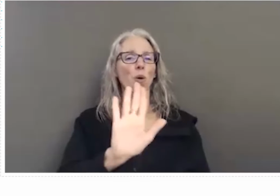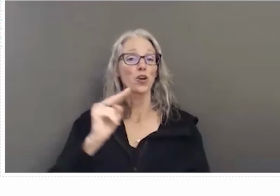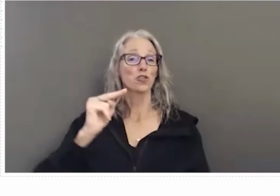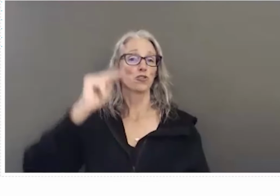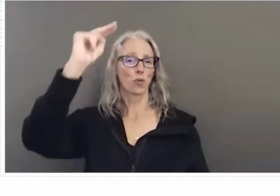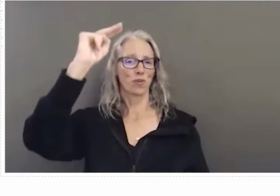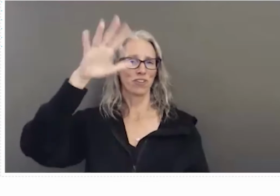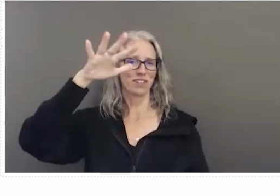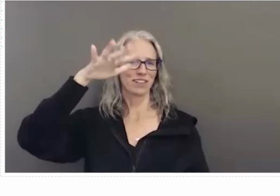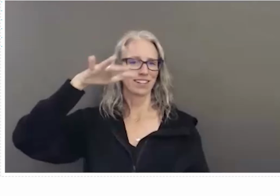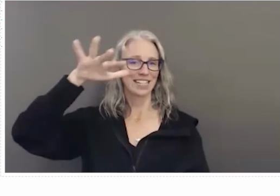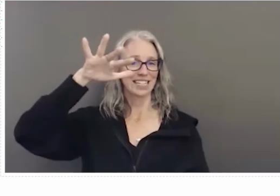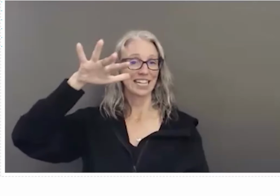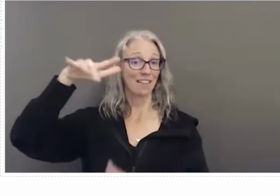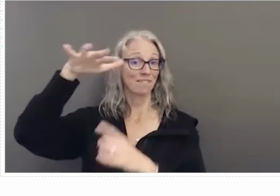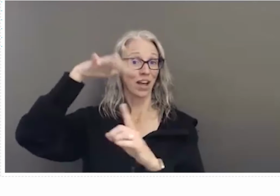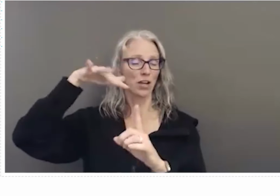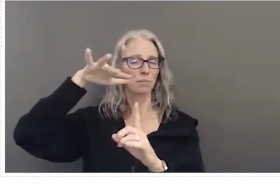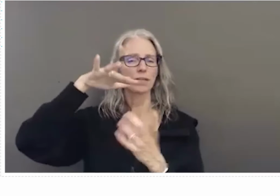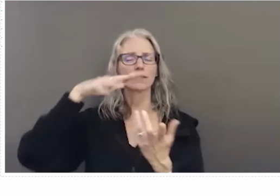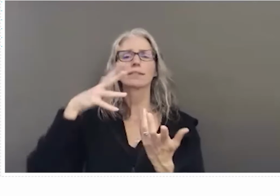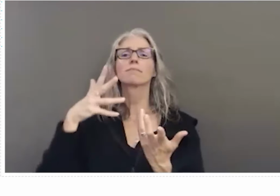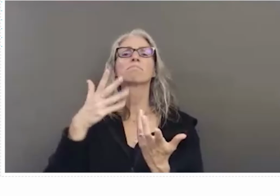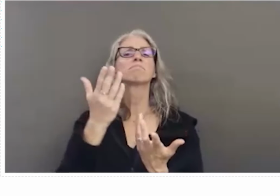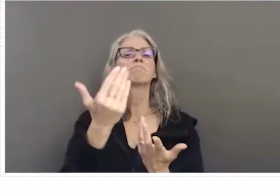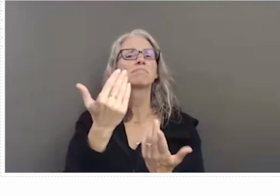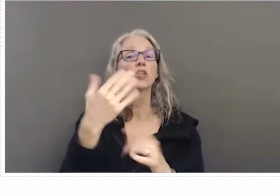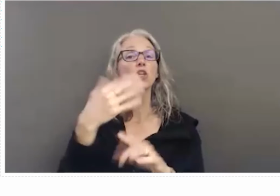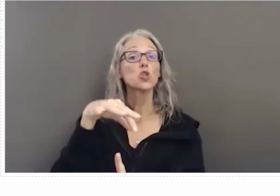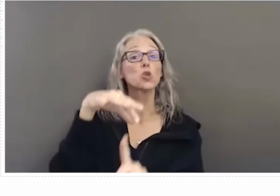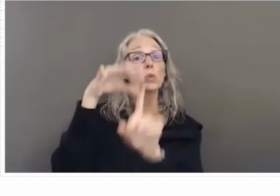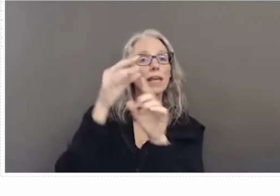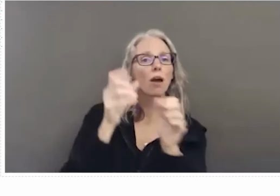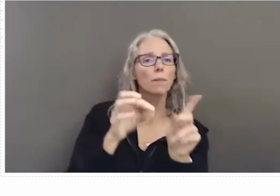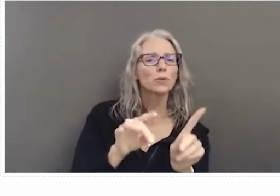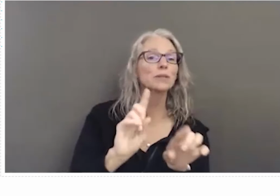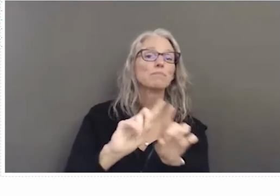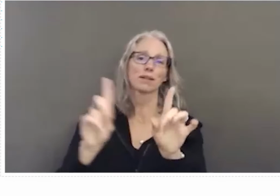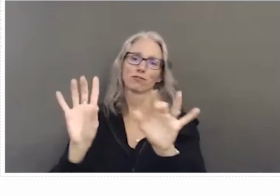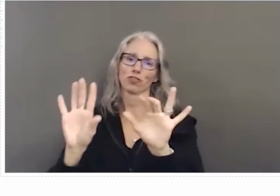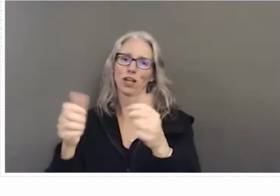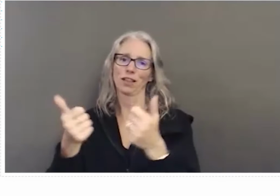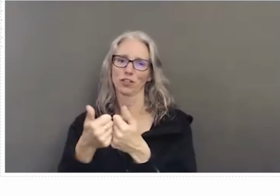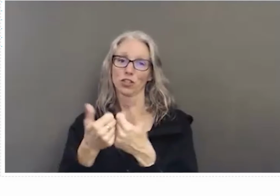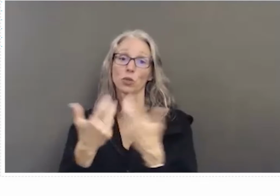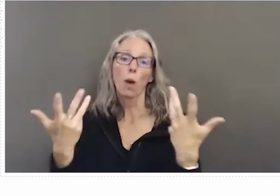of the unique opportunities, but also some challenges that you have faced when cultivating partnerships?